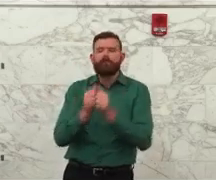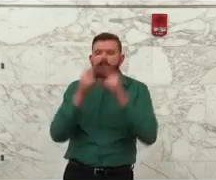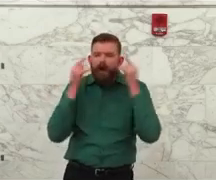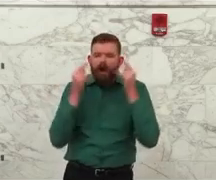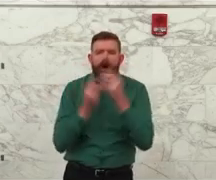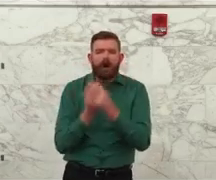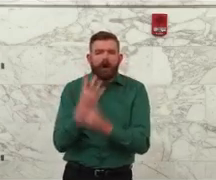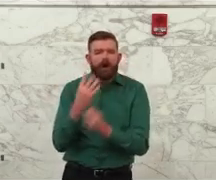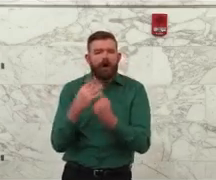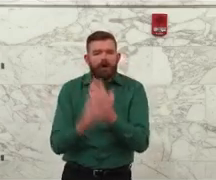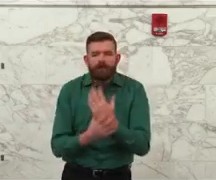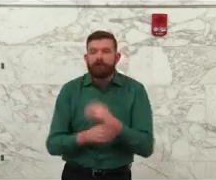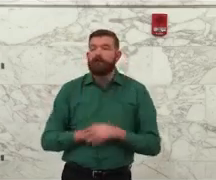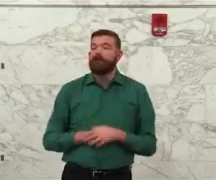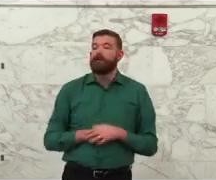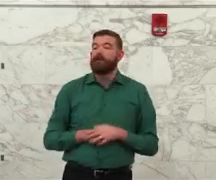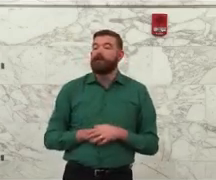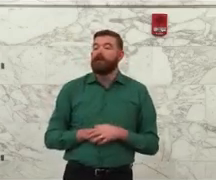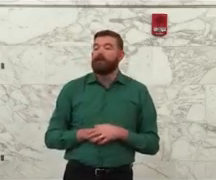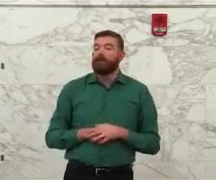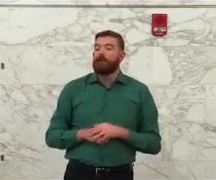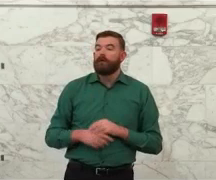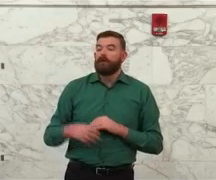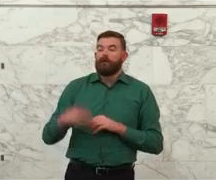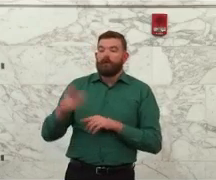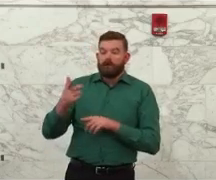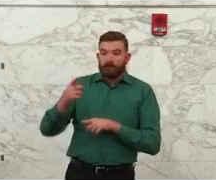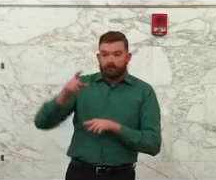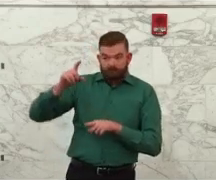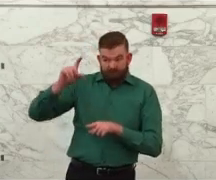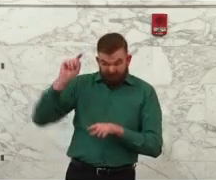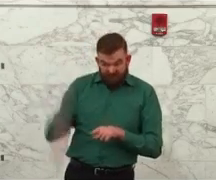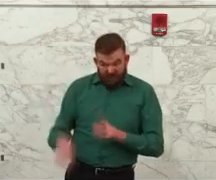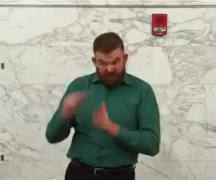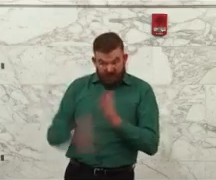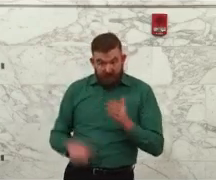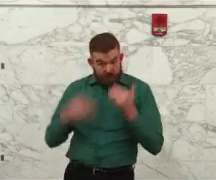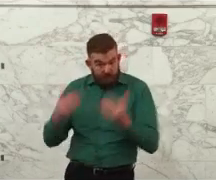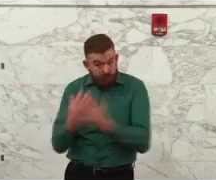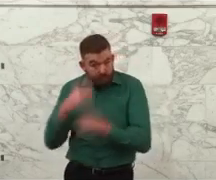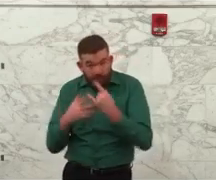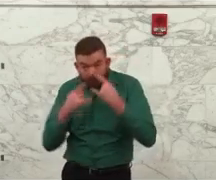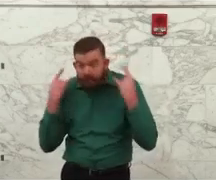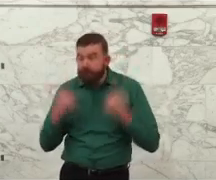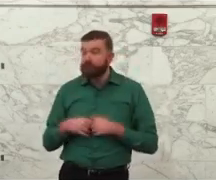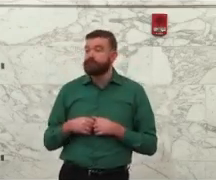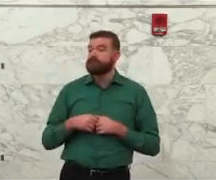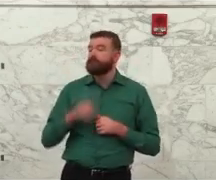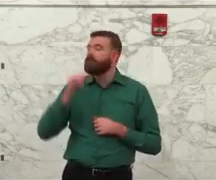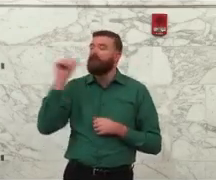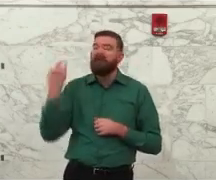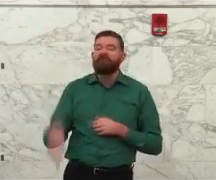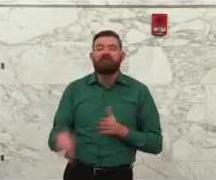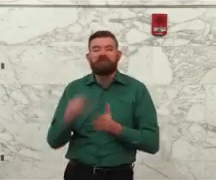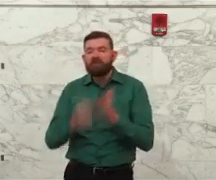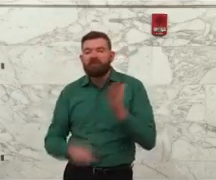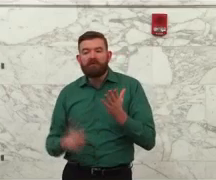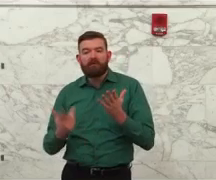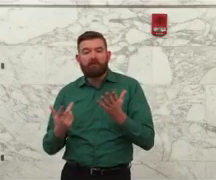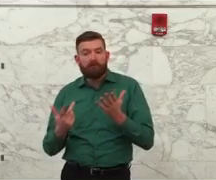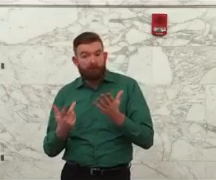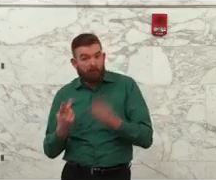way, obviously where it's safe and supports patient care, for the preservation of